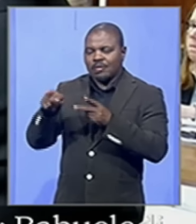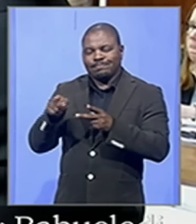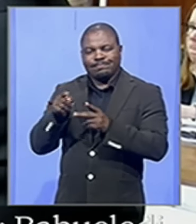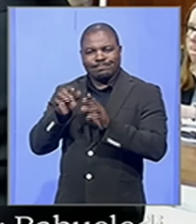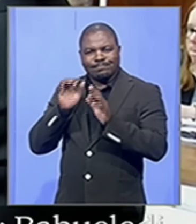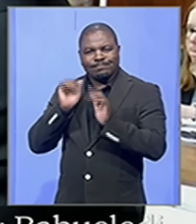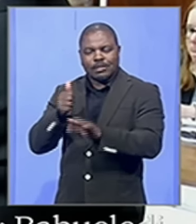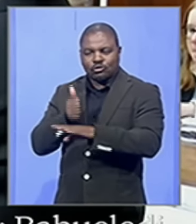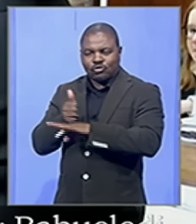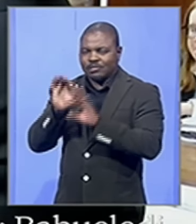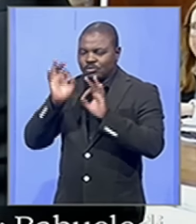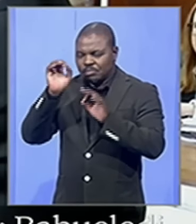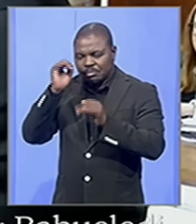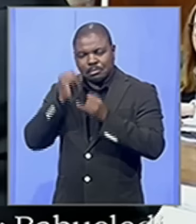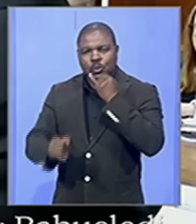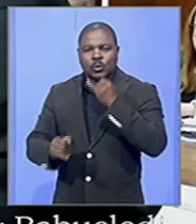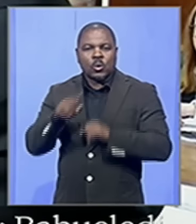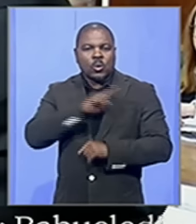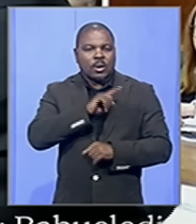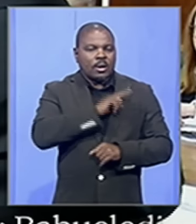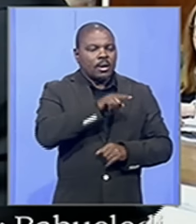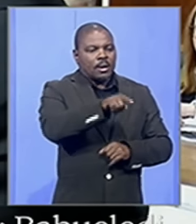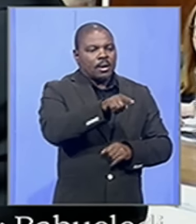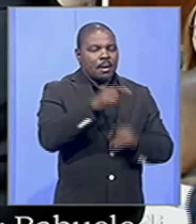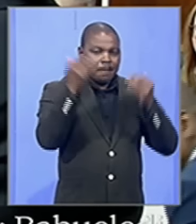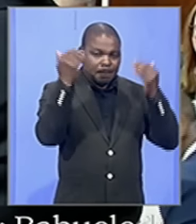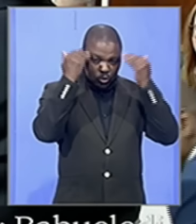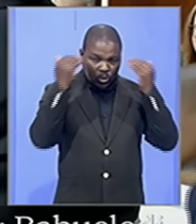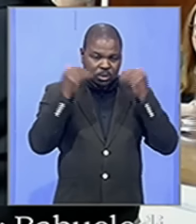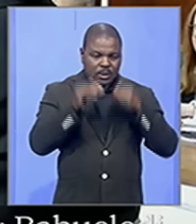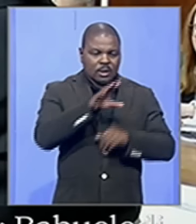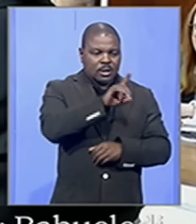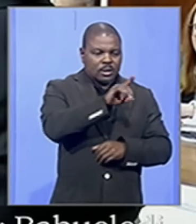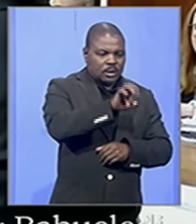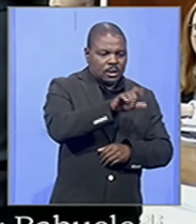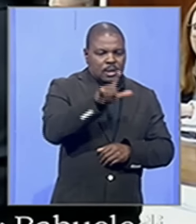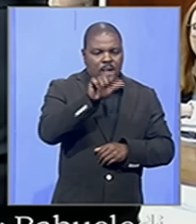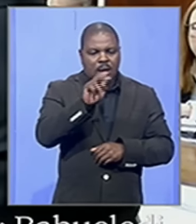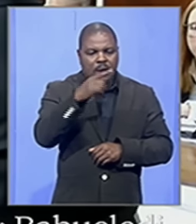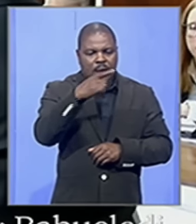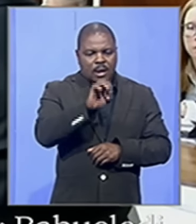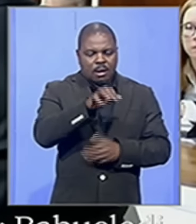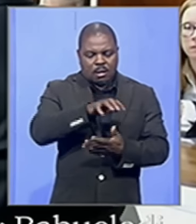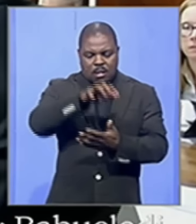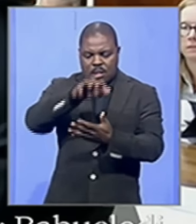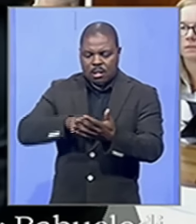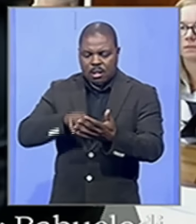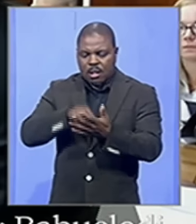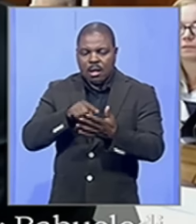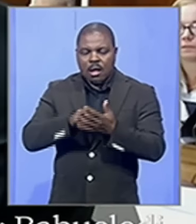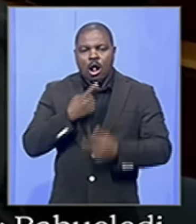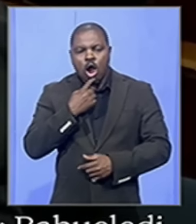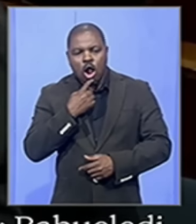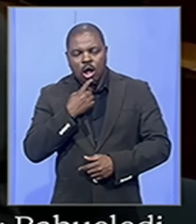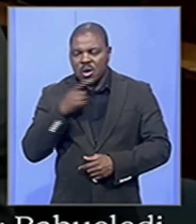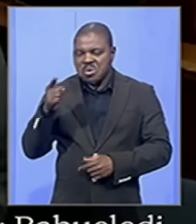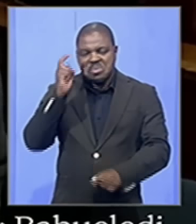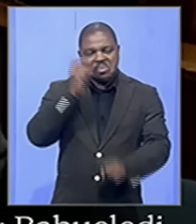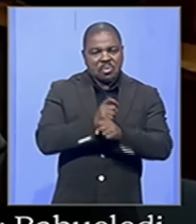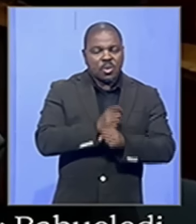ke moraga gore magistrata Estelle Dilange a gane bopaki jo bone bo sa kwadiwa. Dilange o supile gore bopaki jo bo